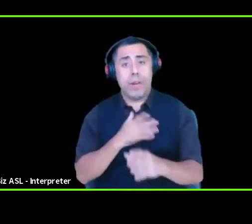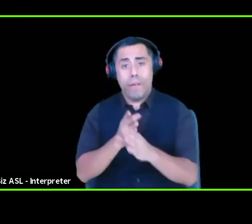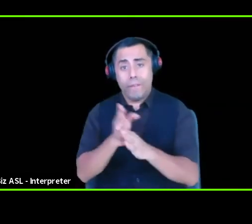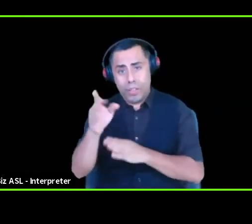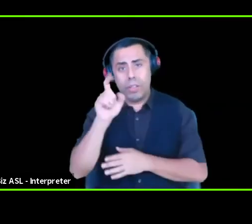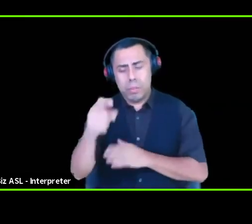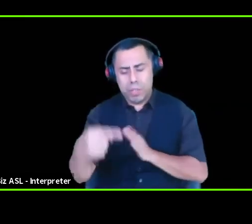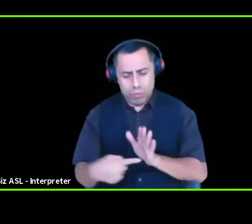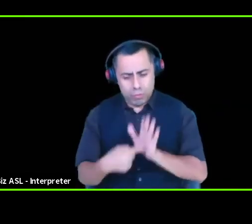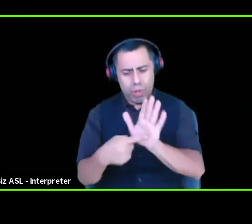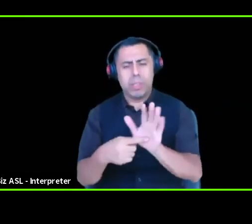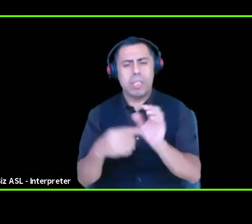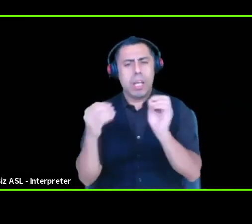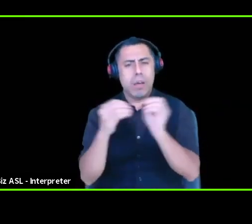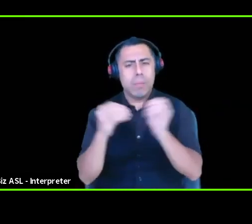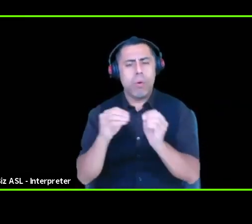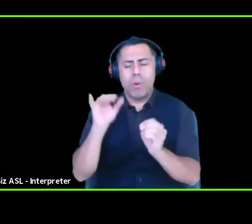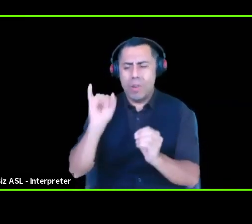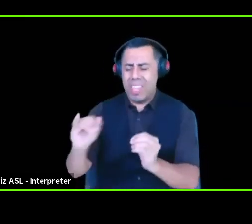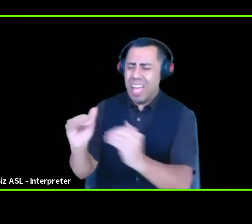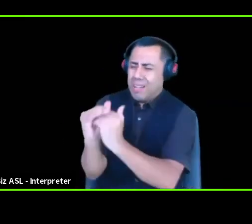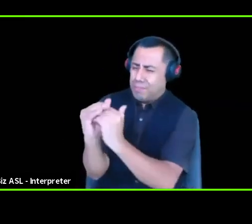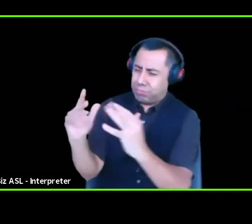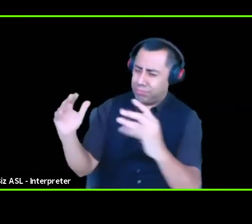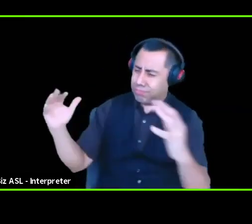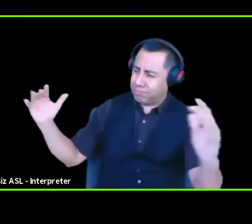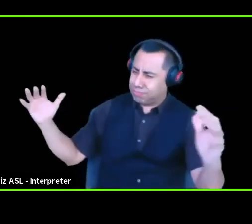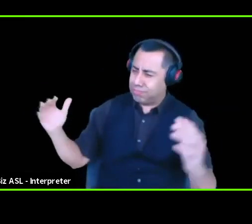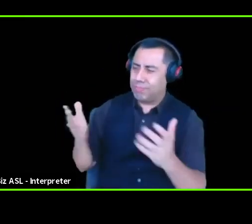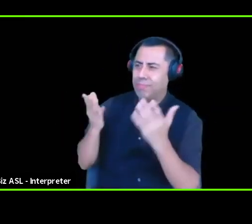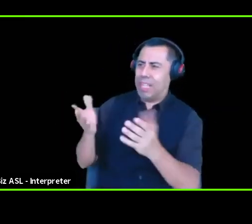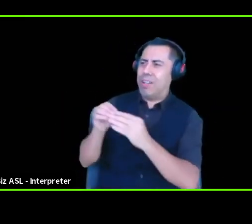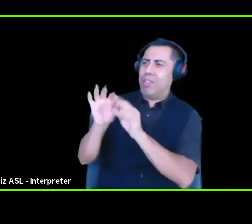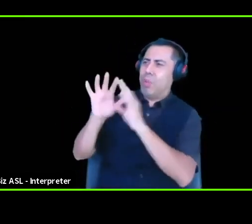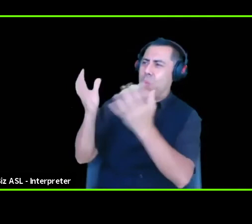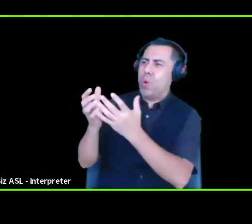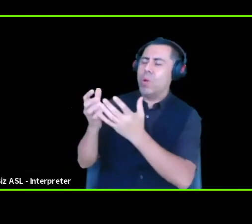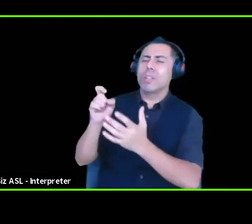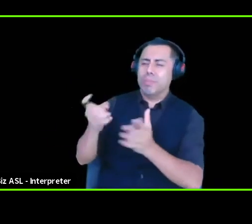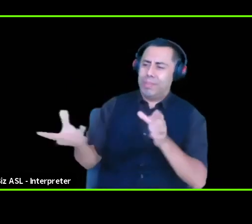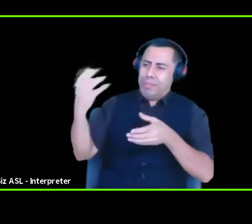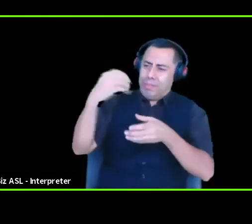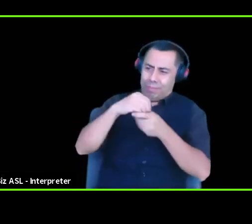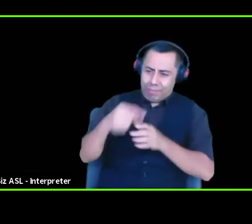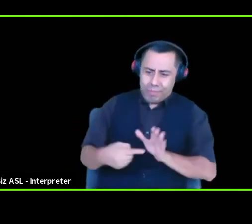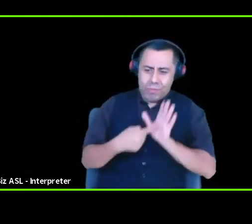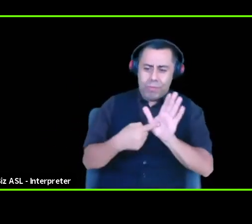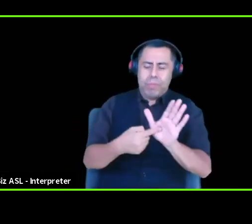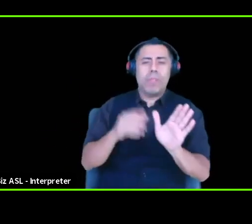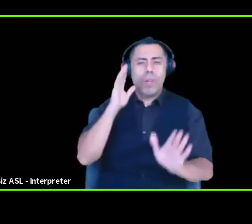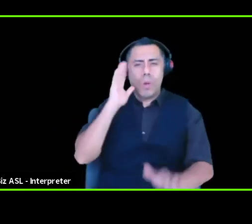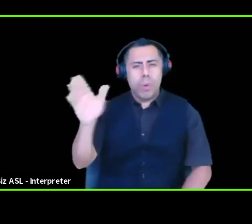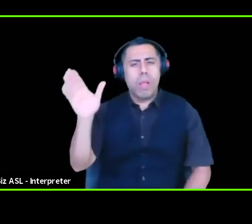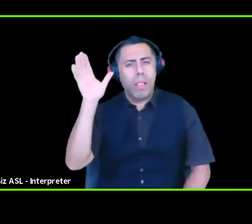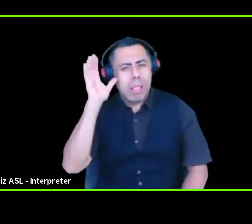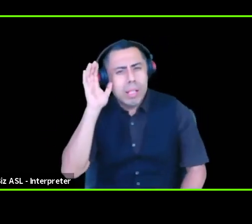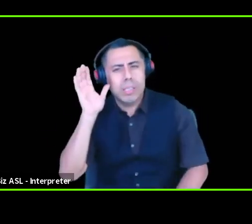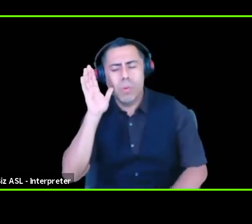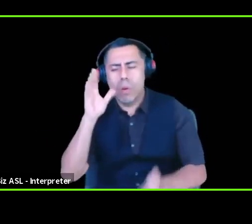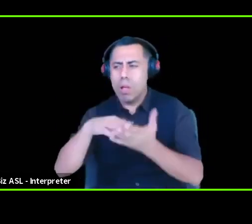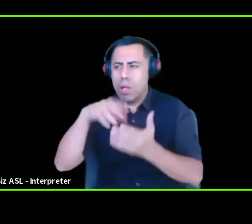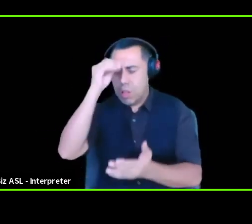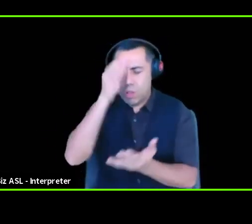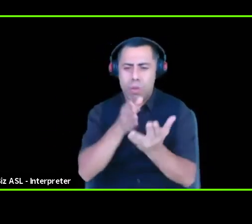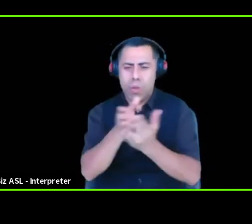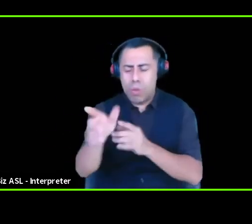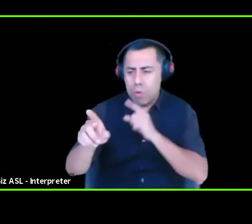the rich diversity of our world. And we will listen and learn through responsive, useful, and intelligent leadership, ensuring